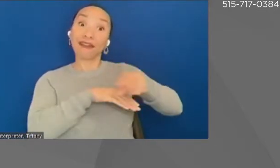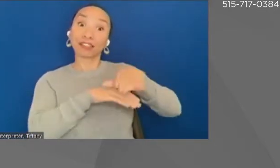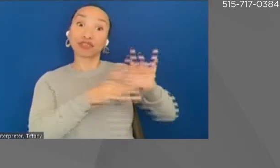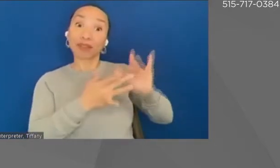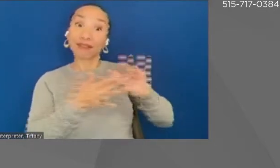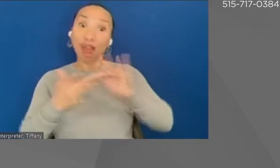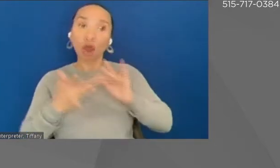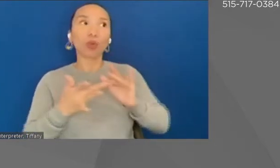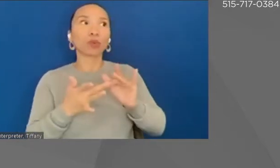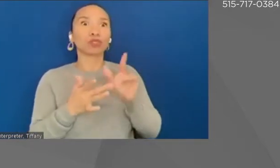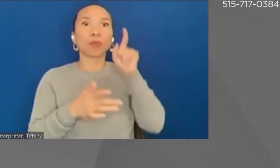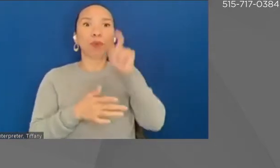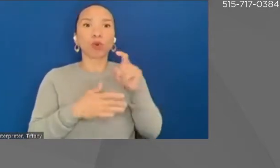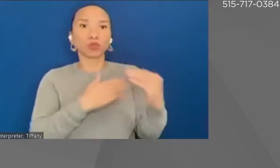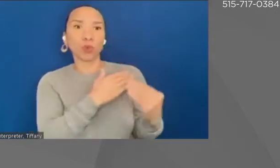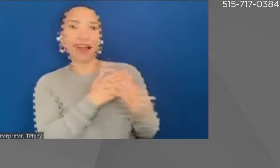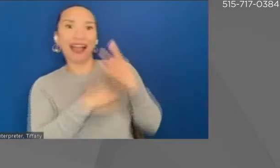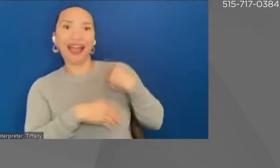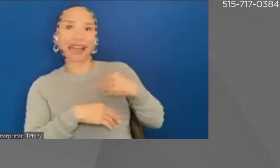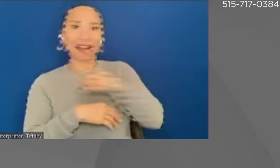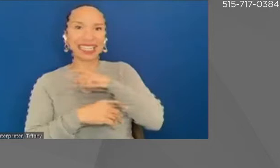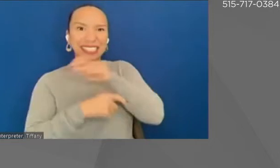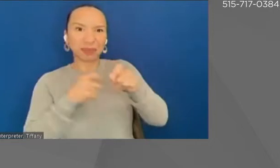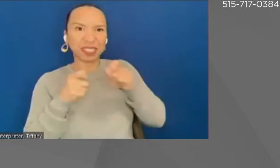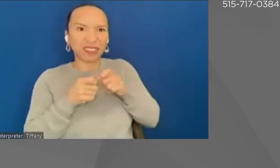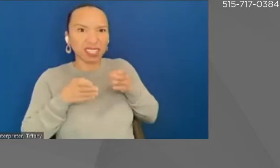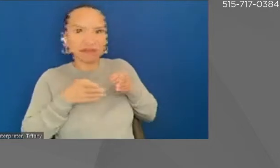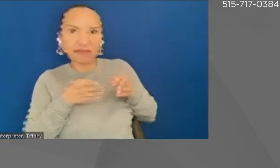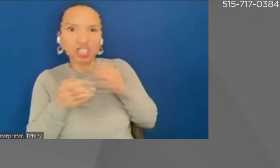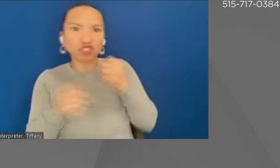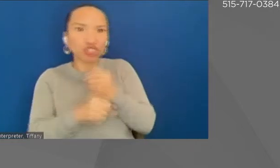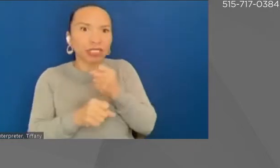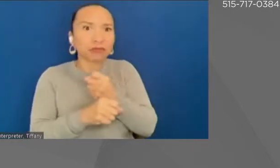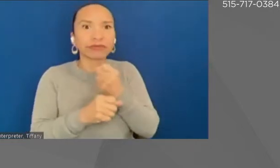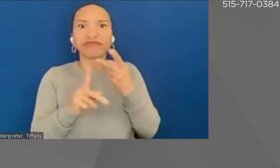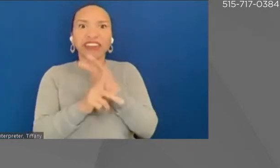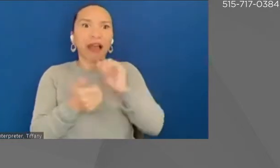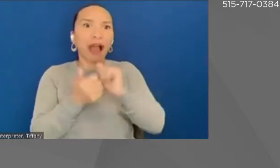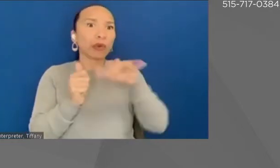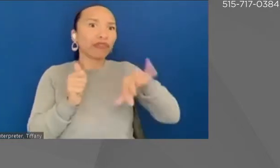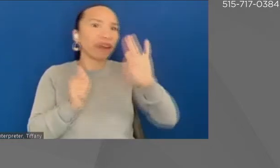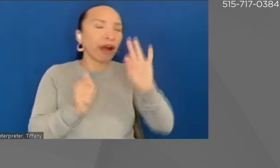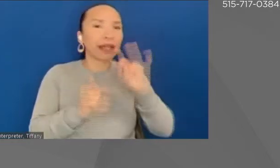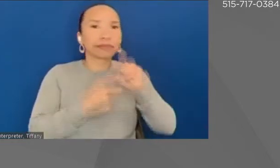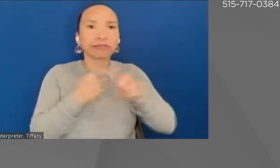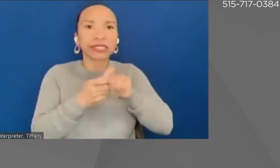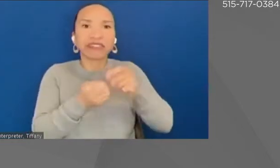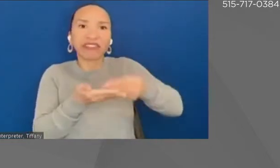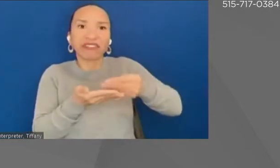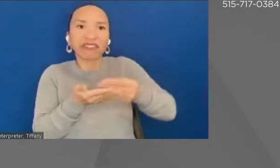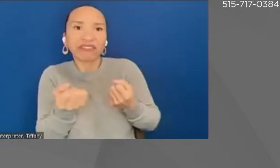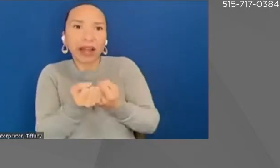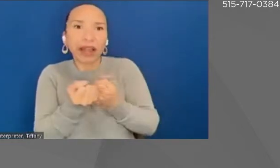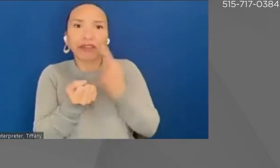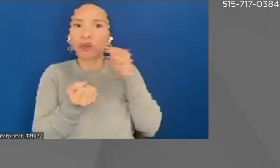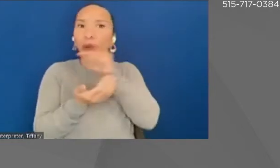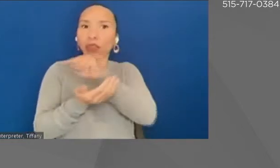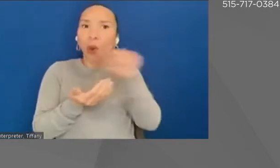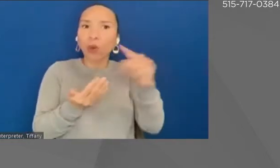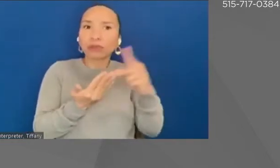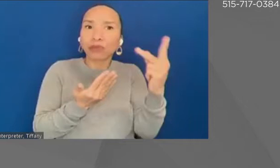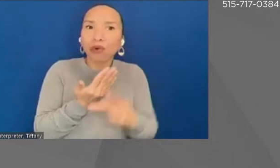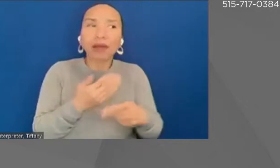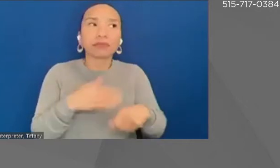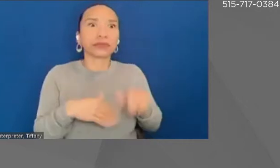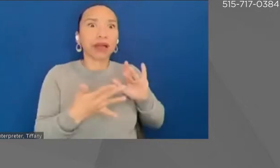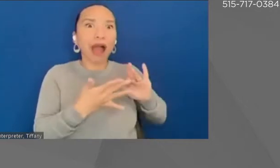us strategically in terms of finding sustainable funding for this program or these programs, how we should do outreach and